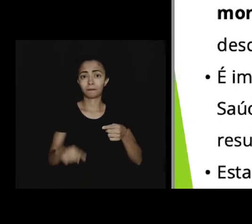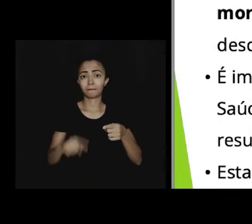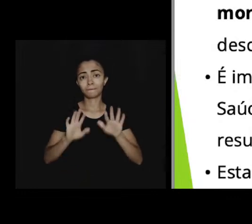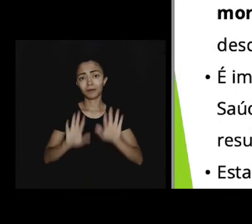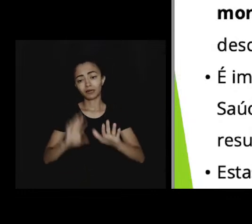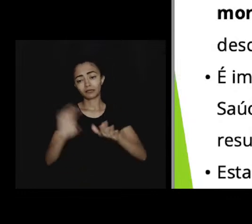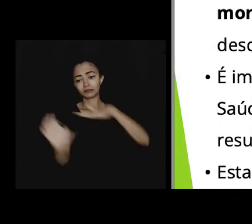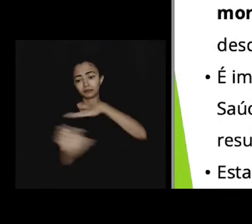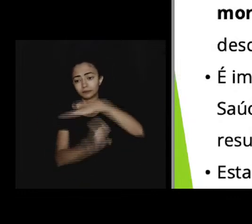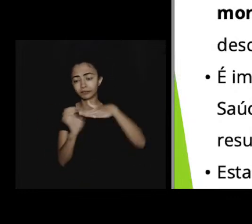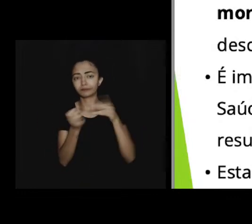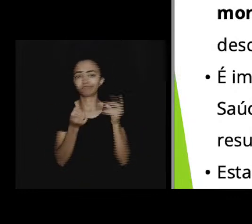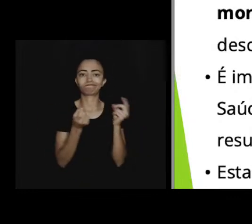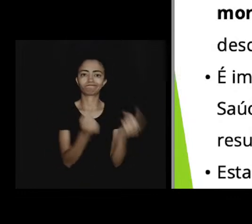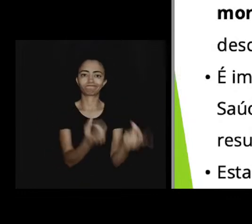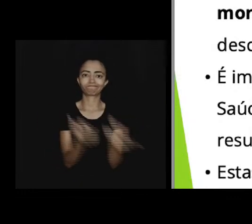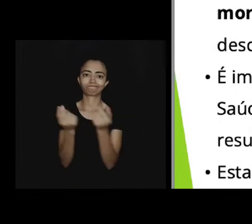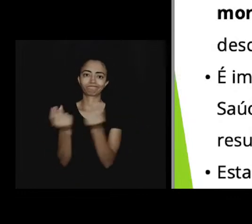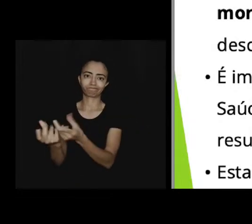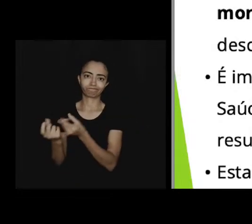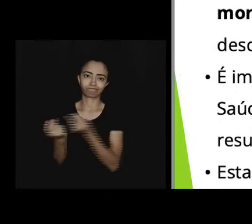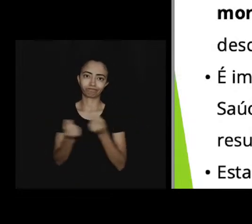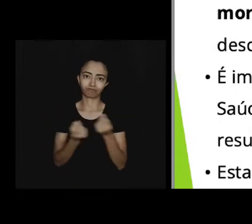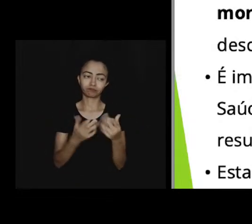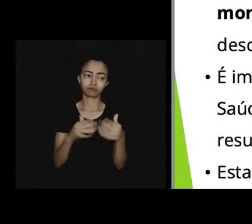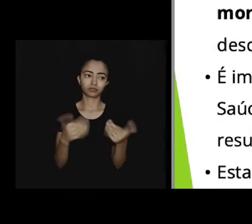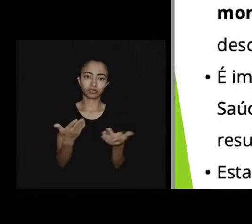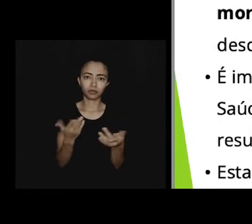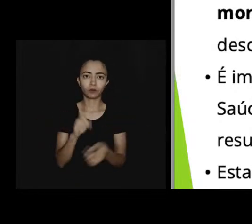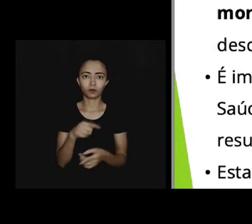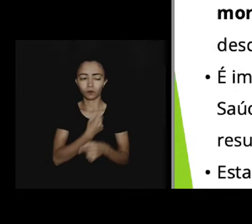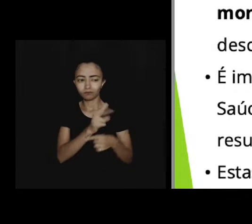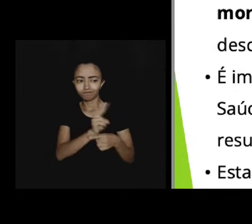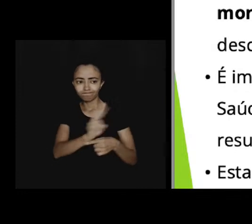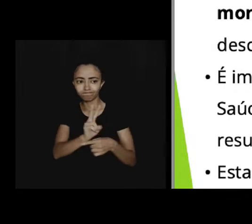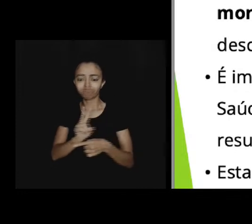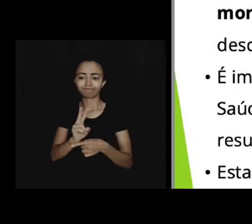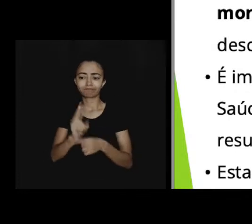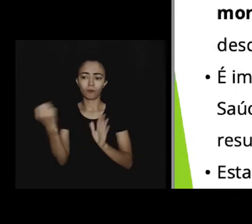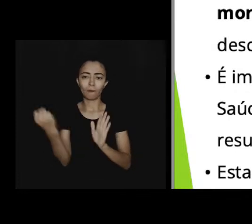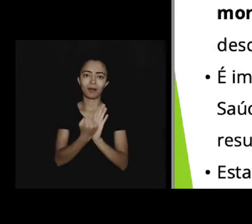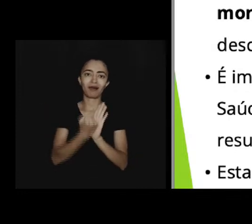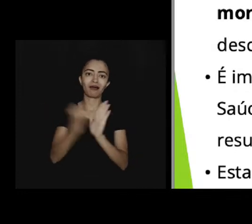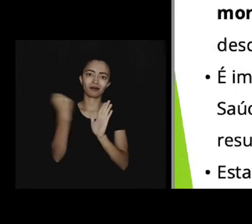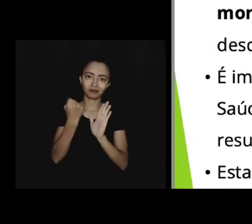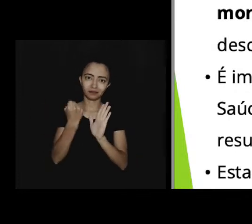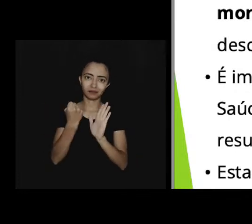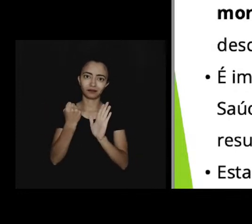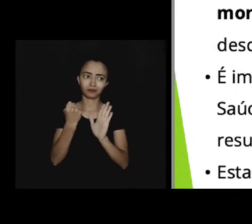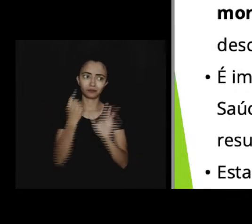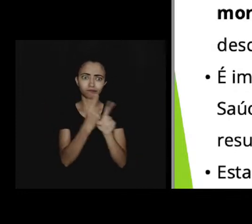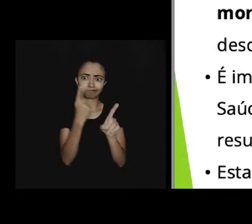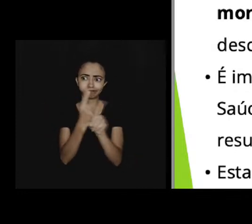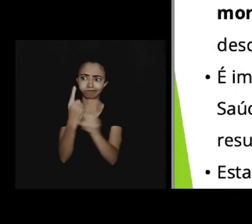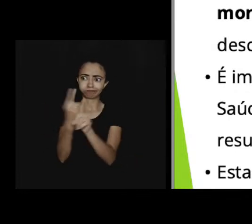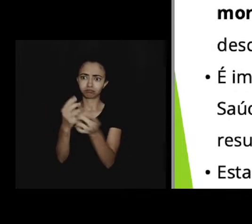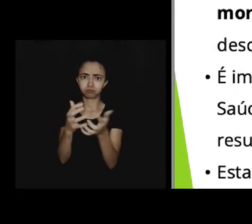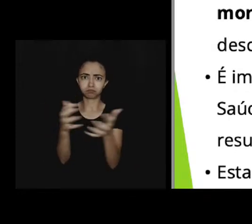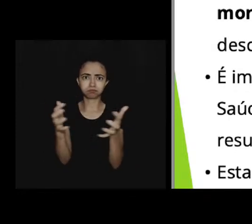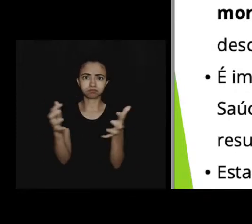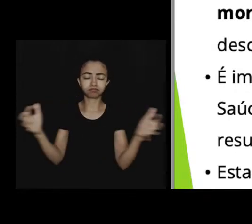prohibited from being advertised. So This was a very